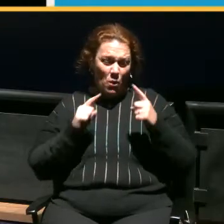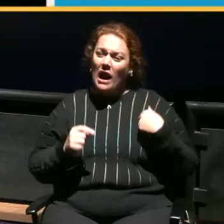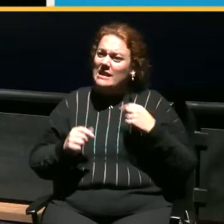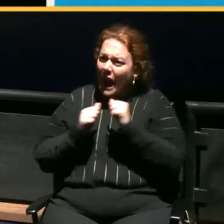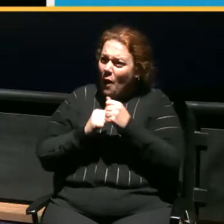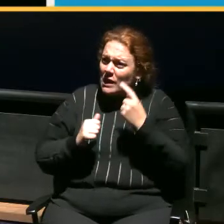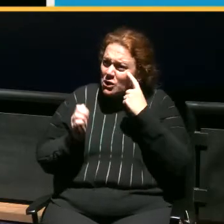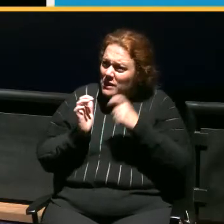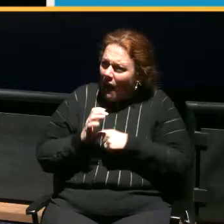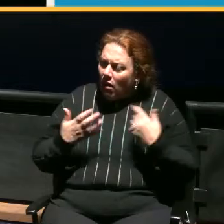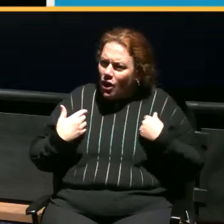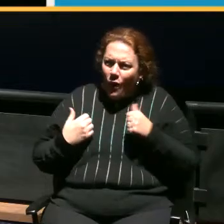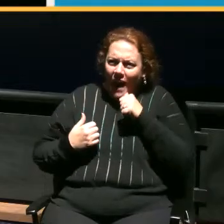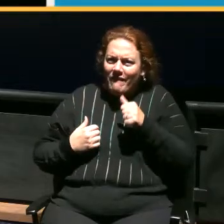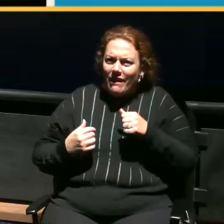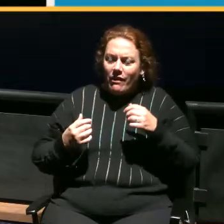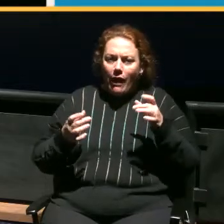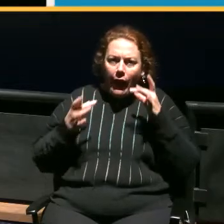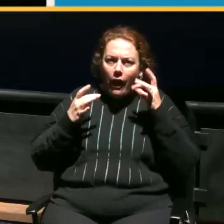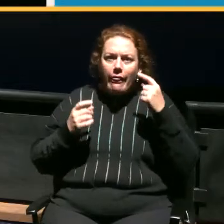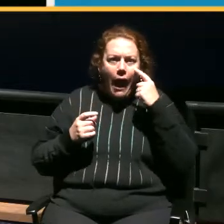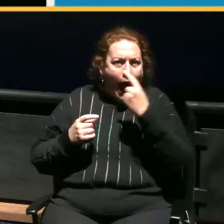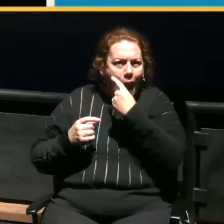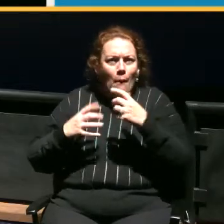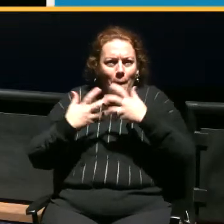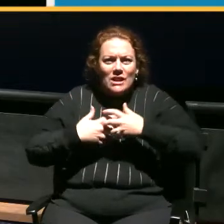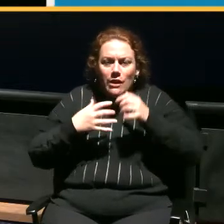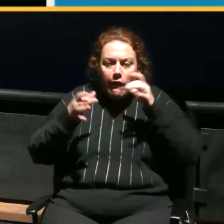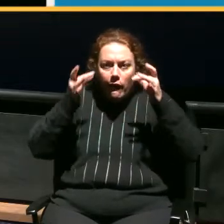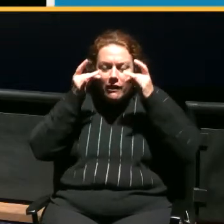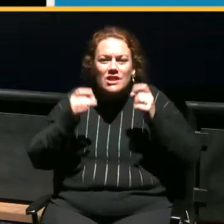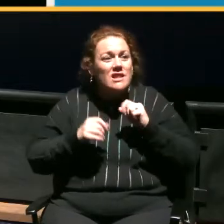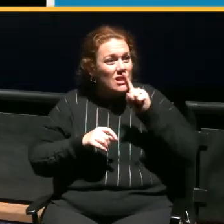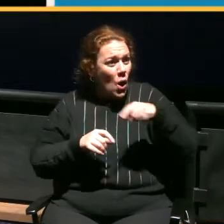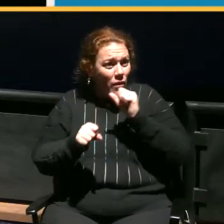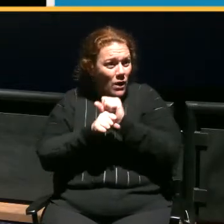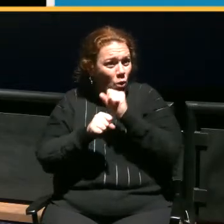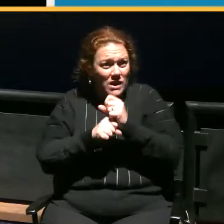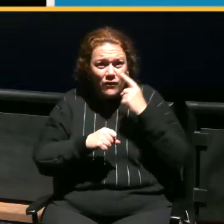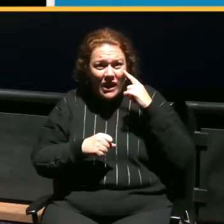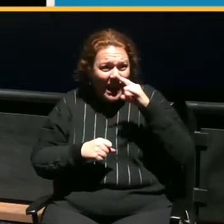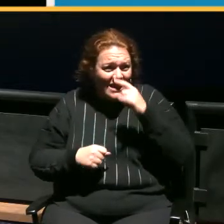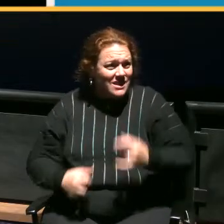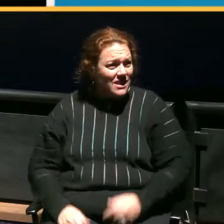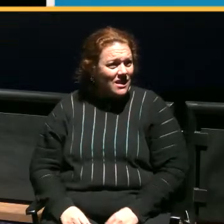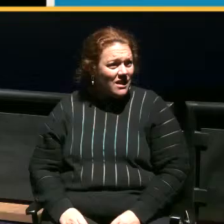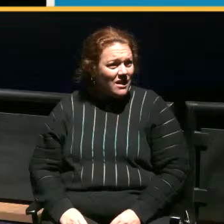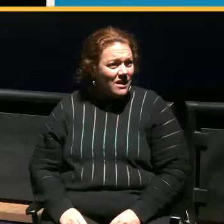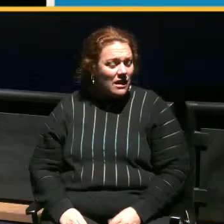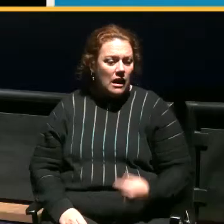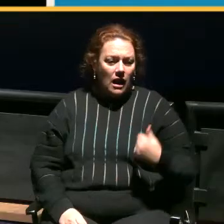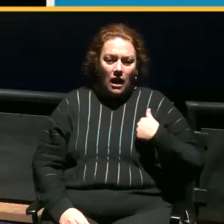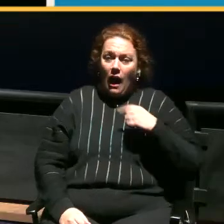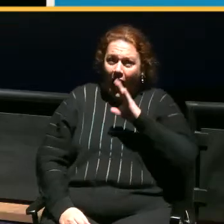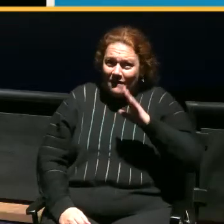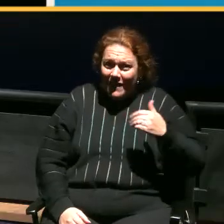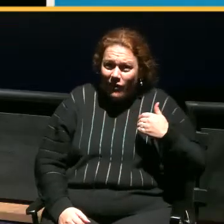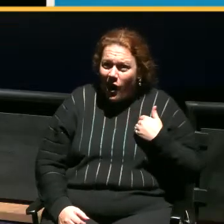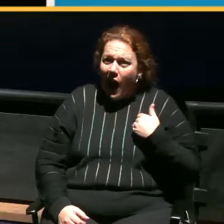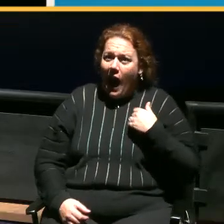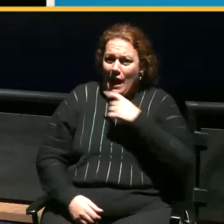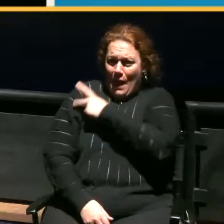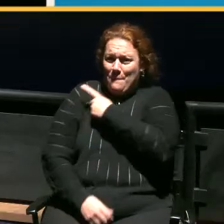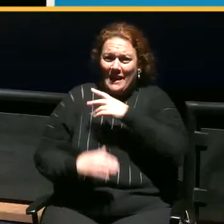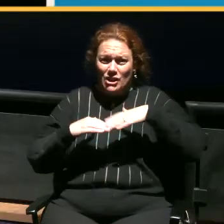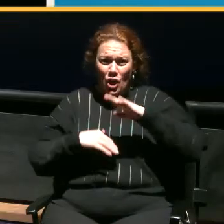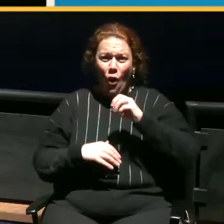tell? You haven't even hooked me up to the eyeball machine yet. You know, you don't even know what you..." And she goes, "It only works with kids." You know, says, I've never had a patient